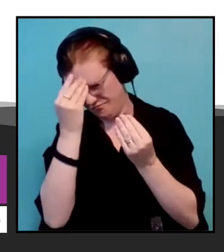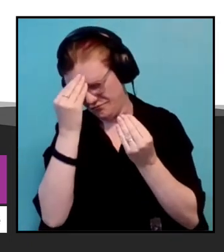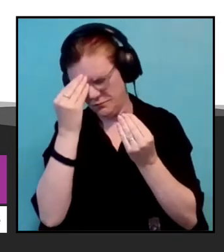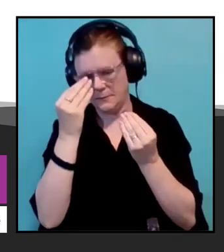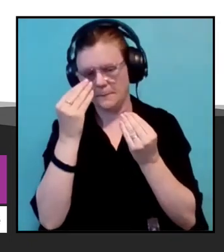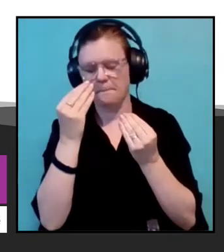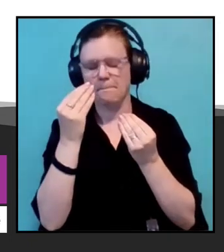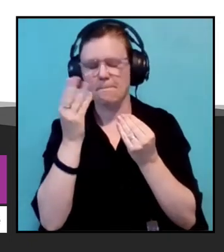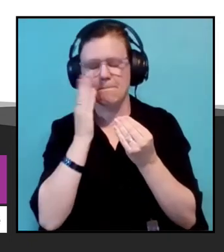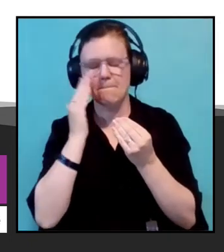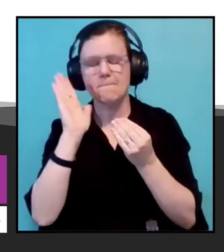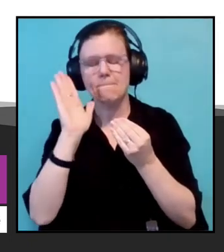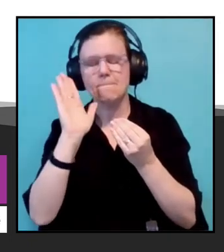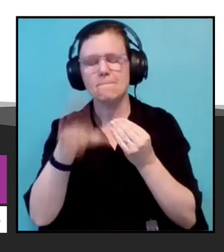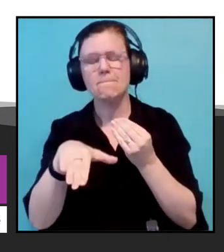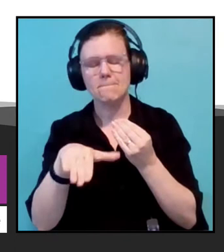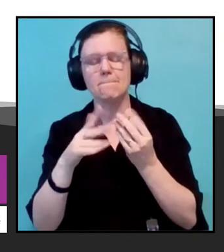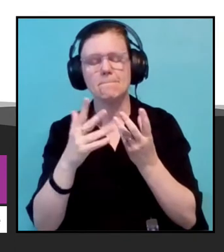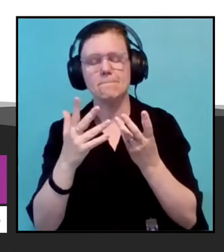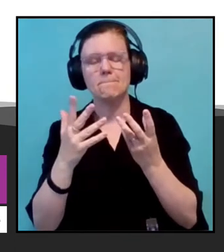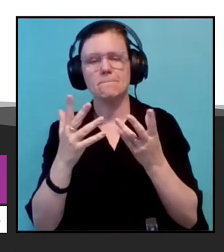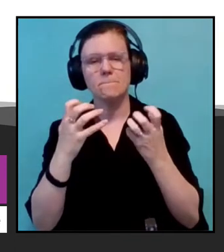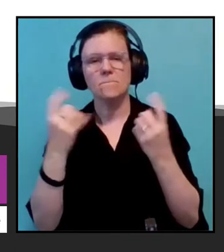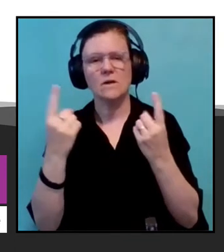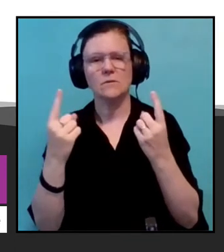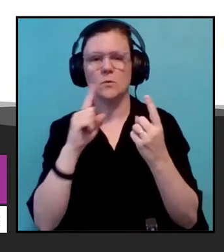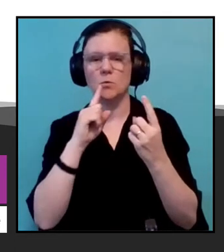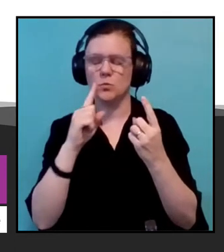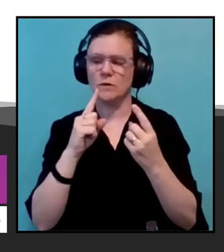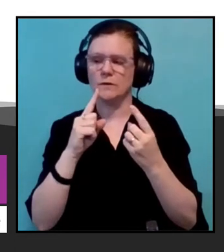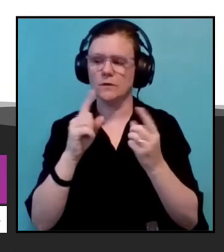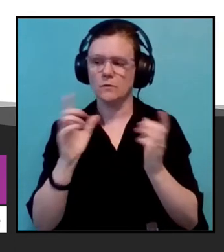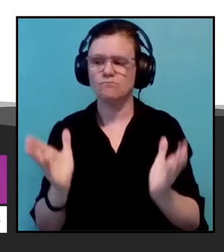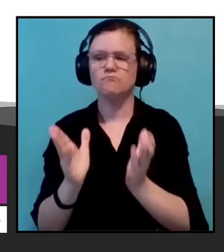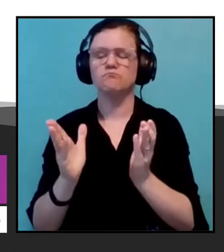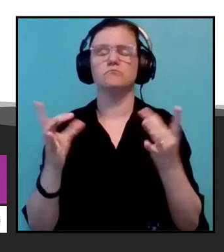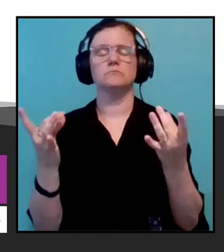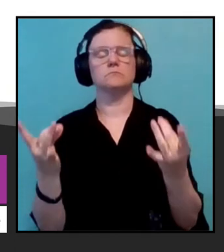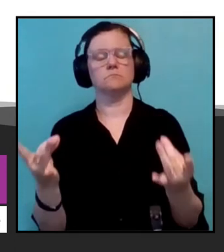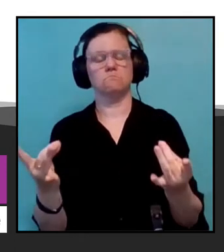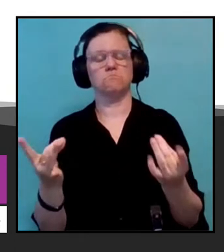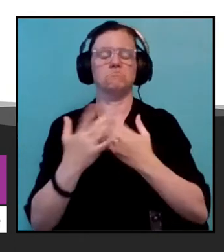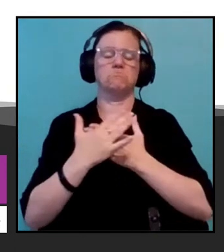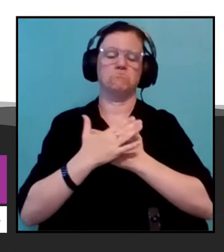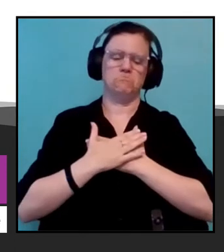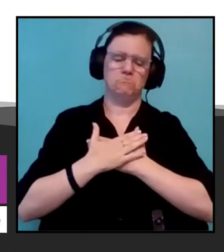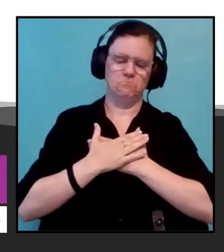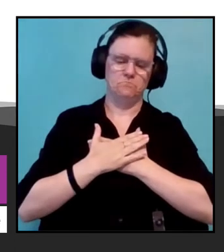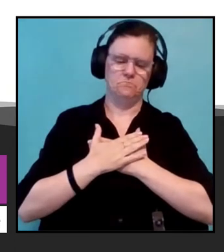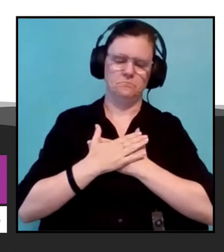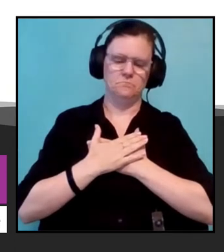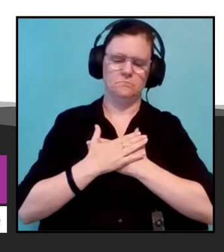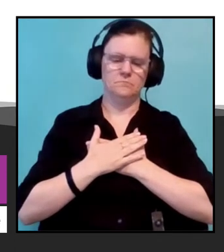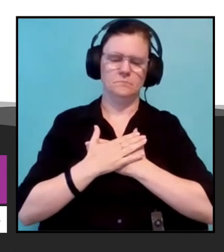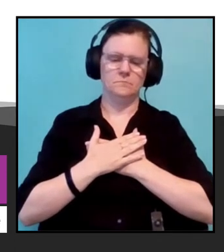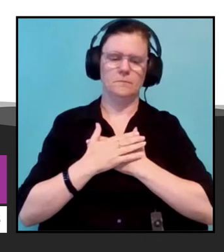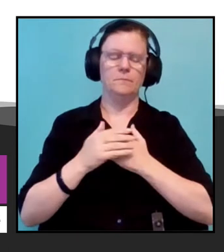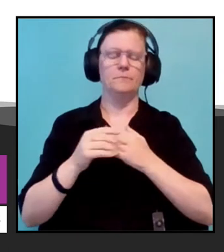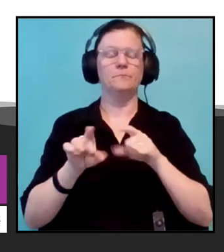that we wanted something that was meditative, that was relaxing, but was also a place where people